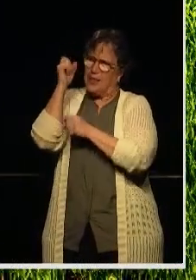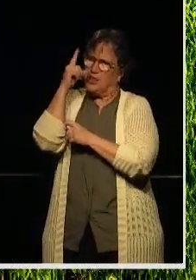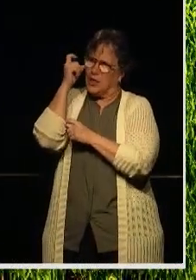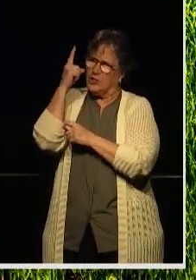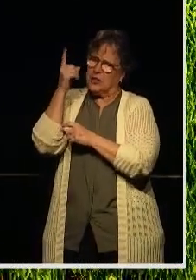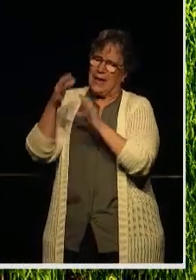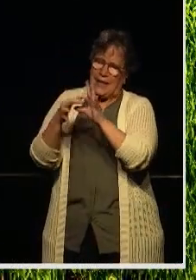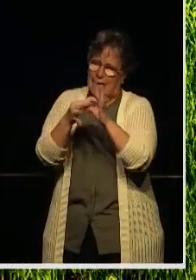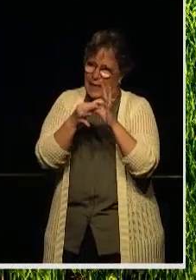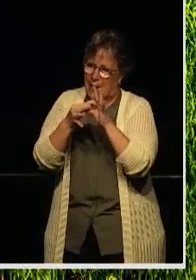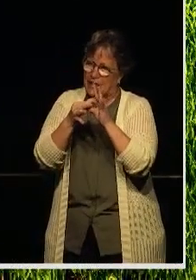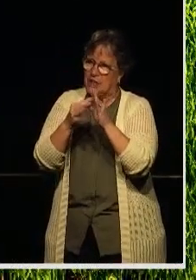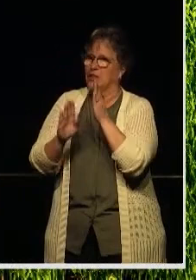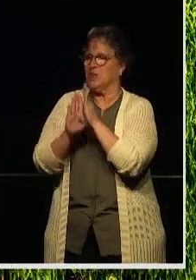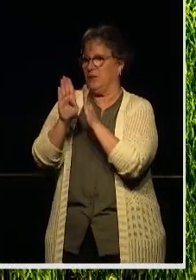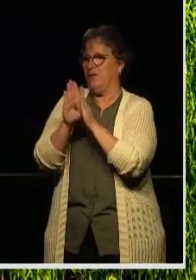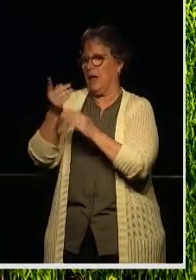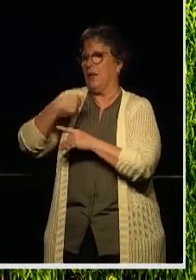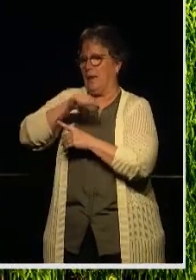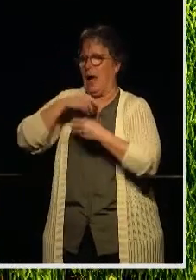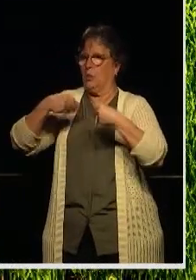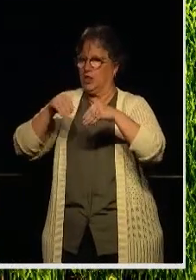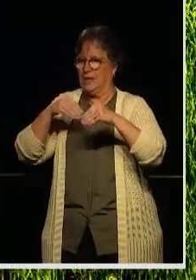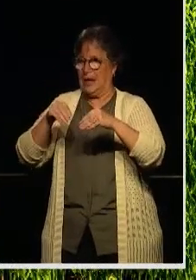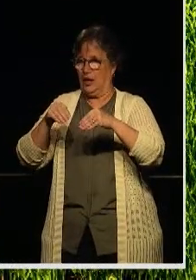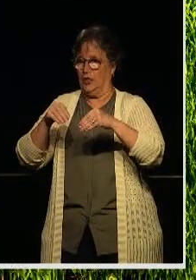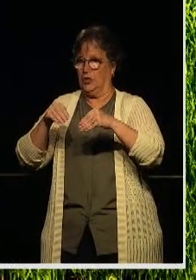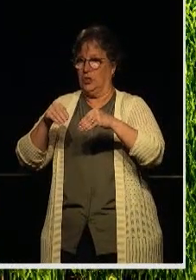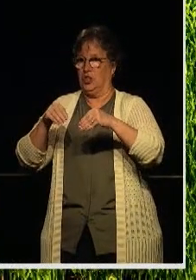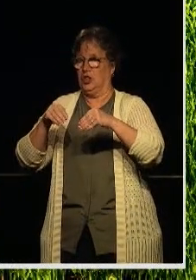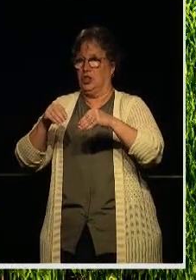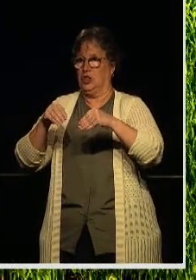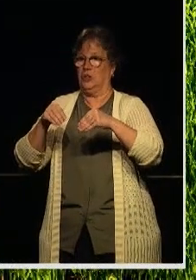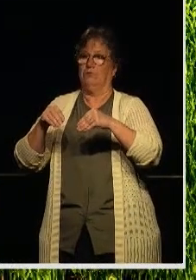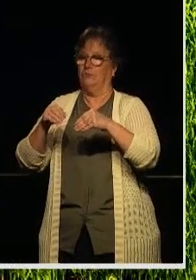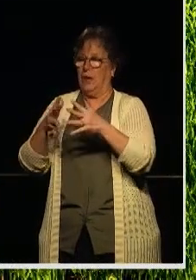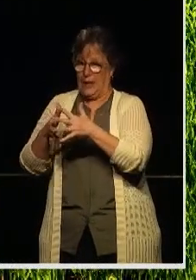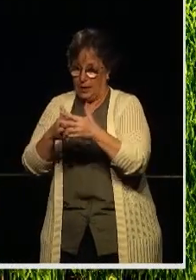connections to grow our sales nationally and globally.